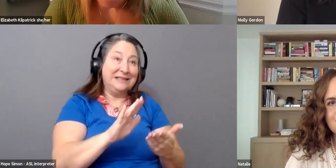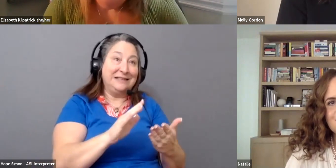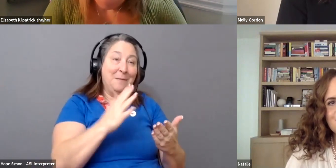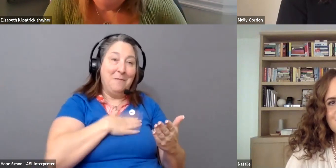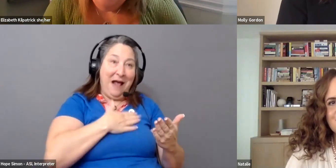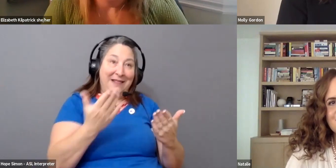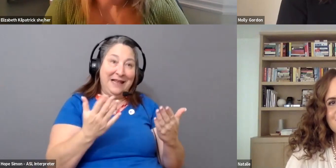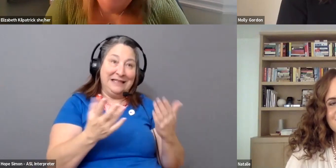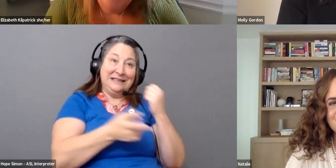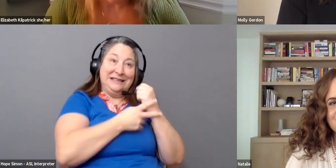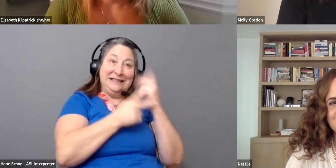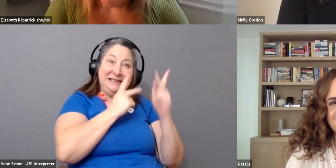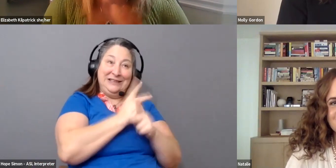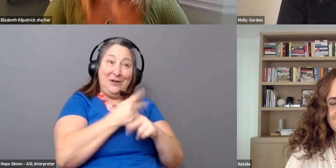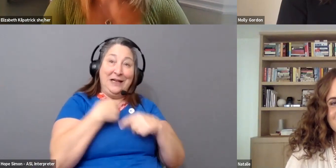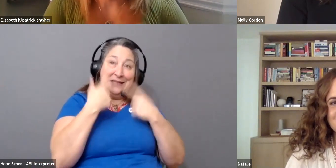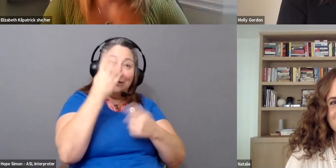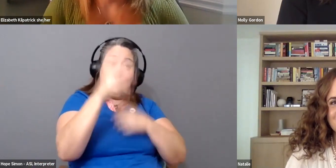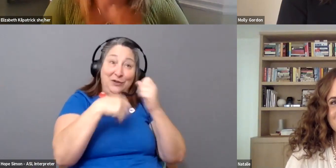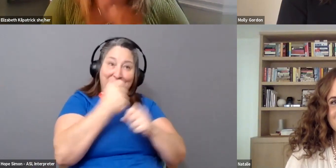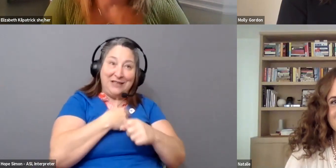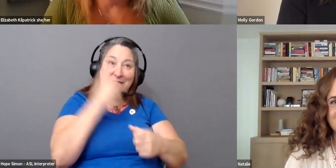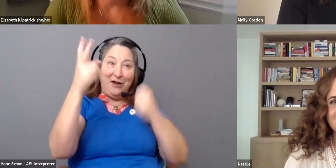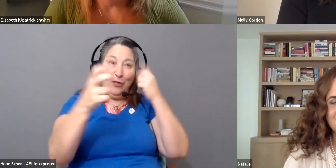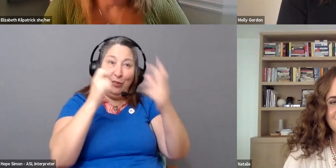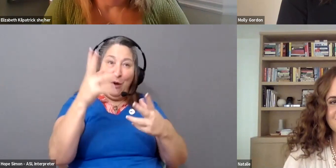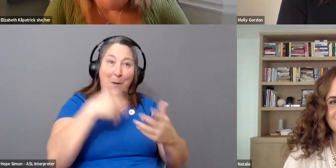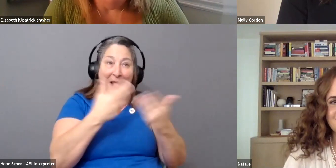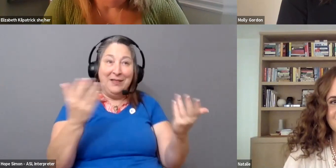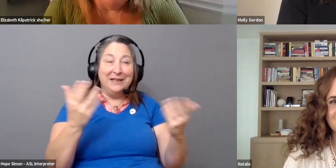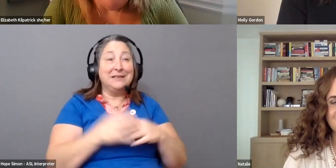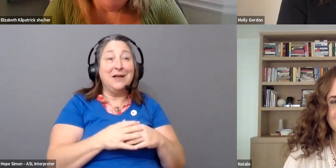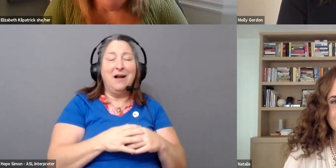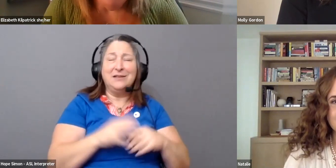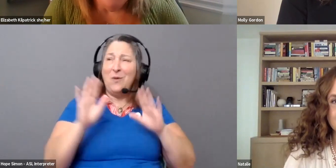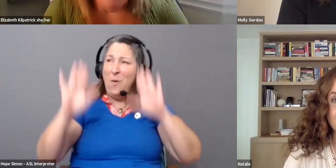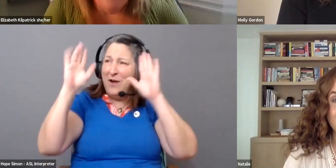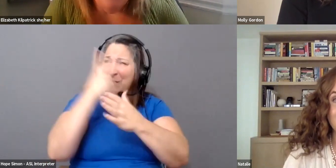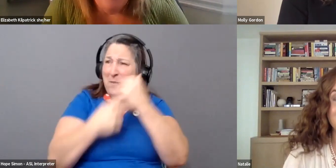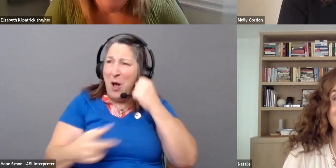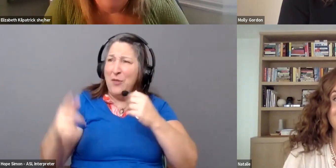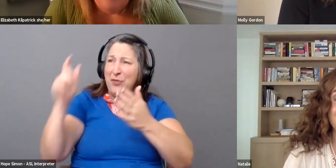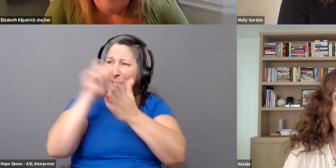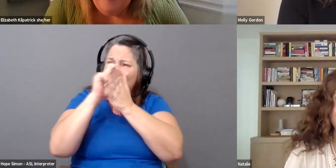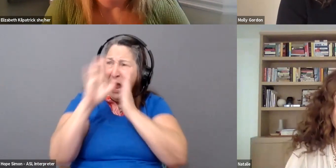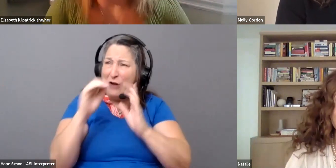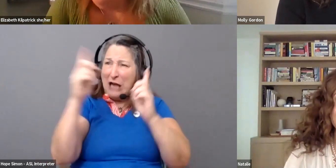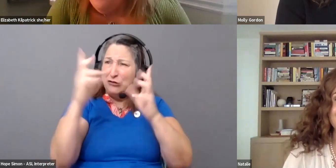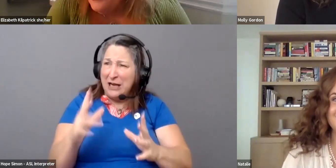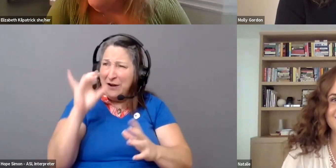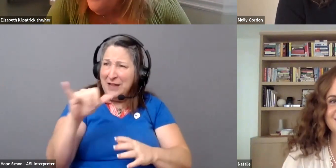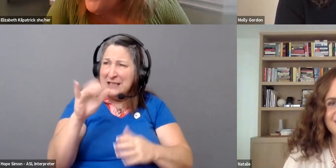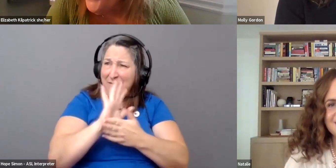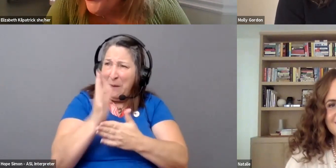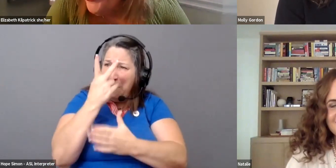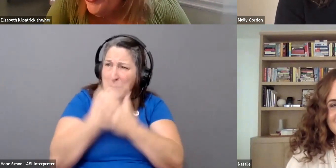these last few years. It's so wonderful that you were both the writer and director of this film. Yeah, thanks.